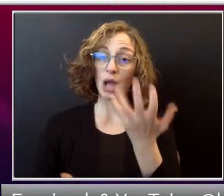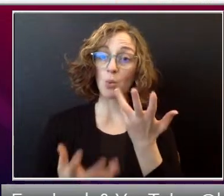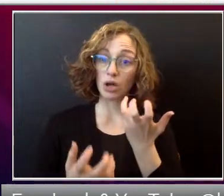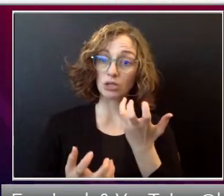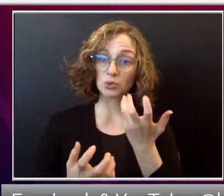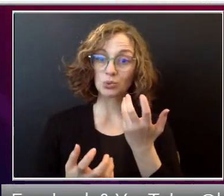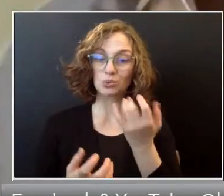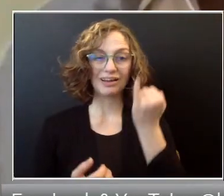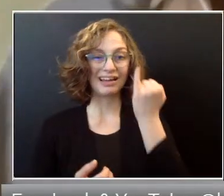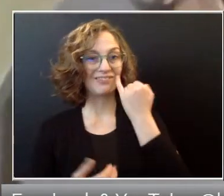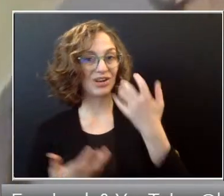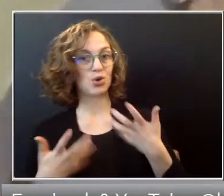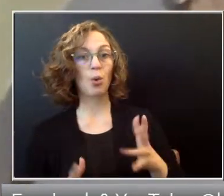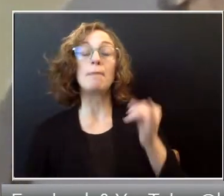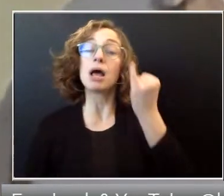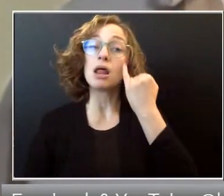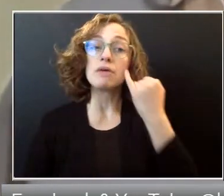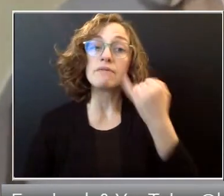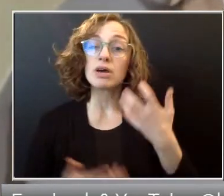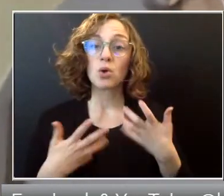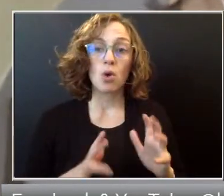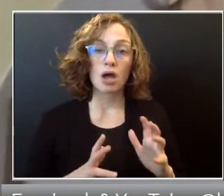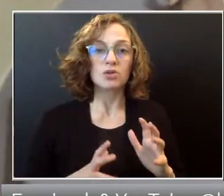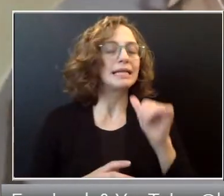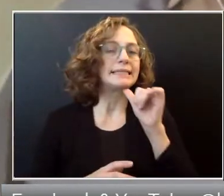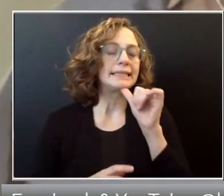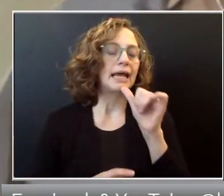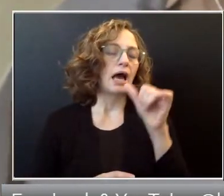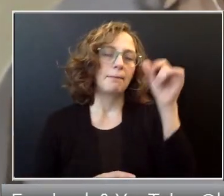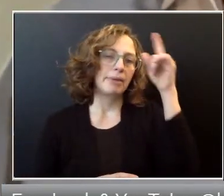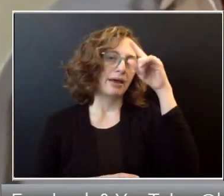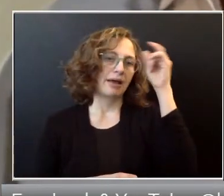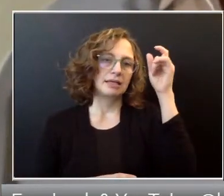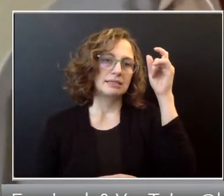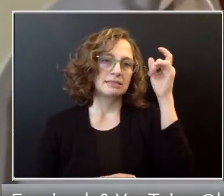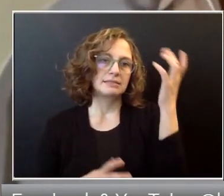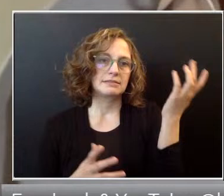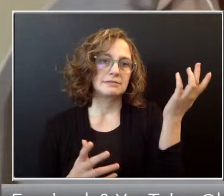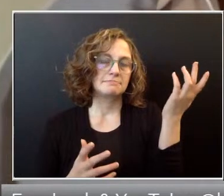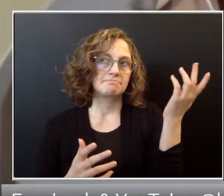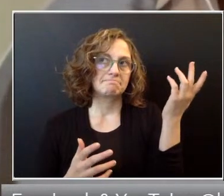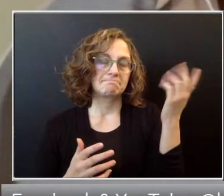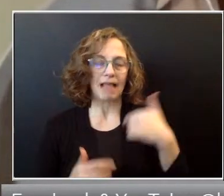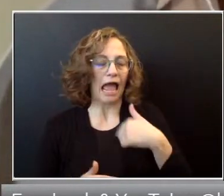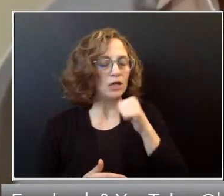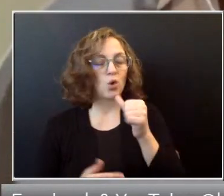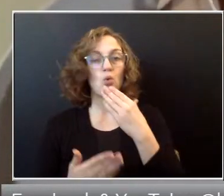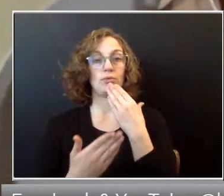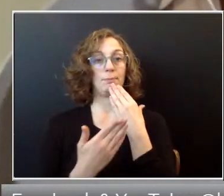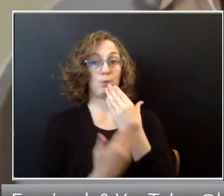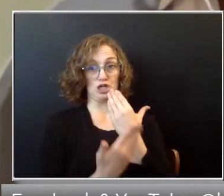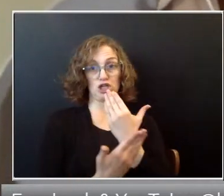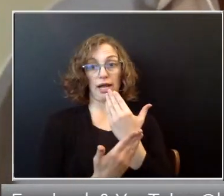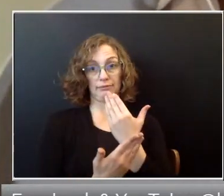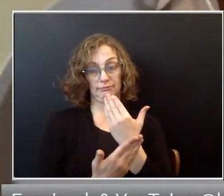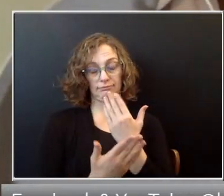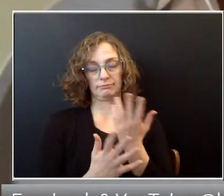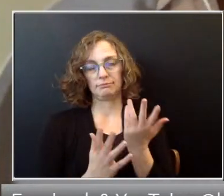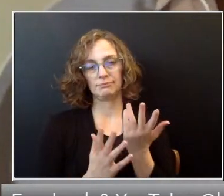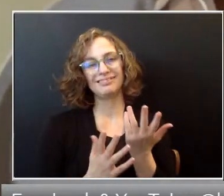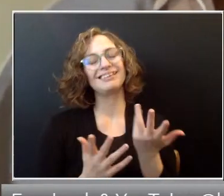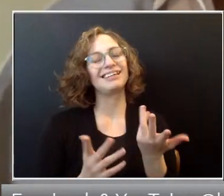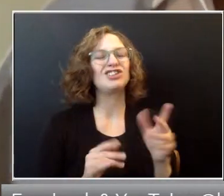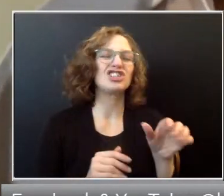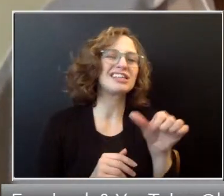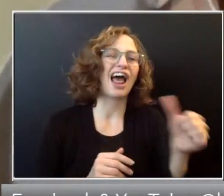don't. But if I don't, it's not out of non-appreciation, believe me. It's just that other things going through my